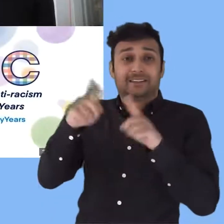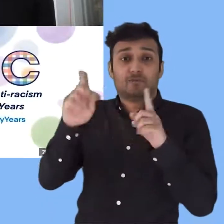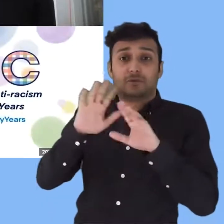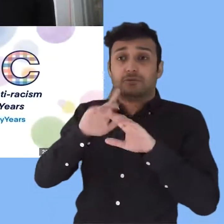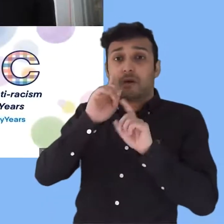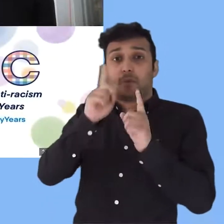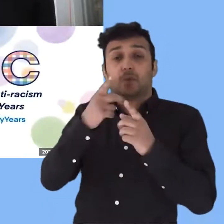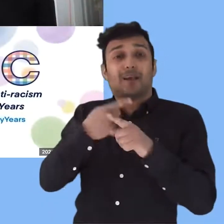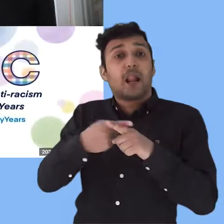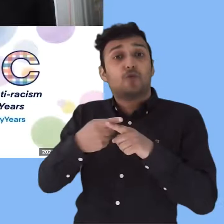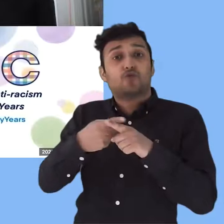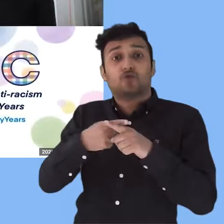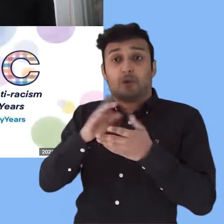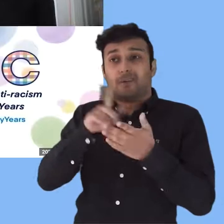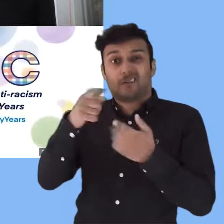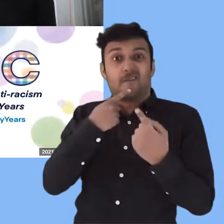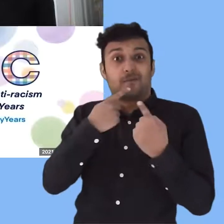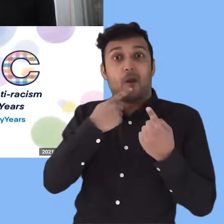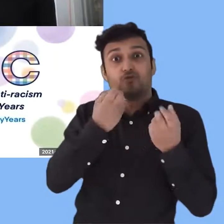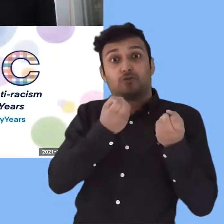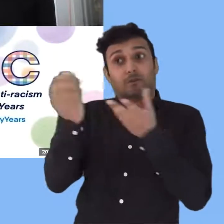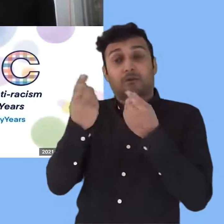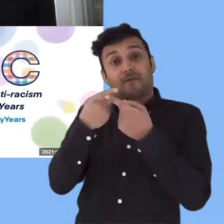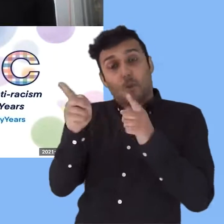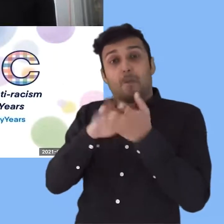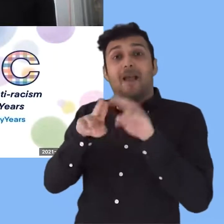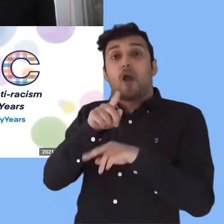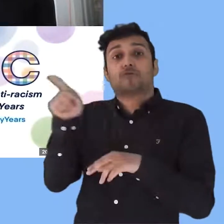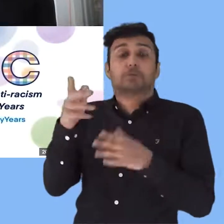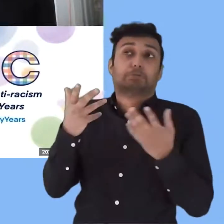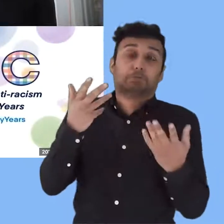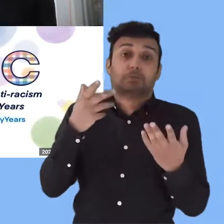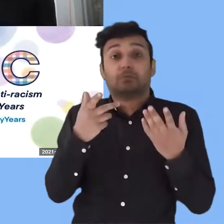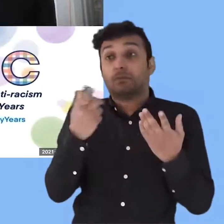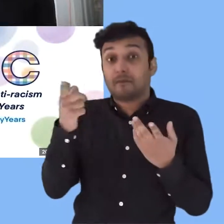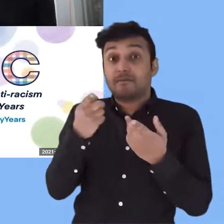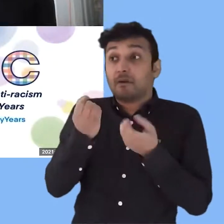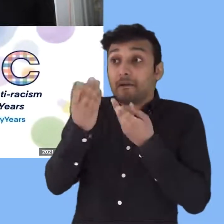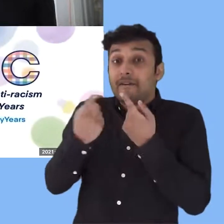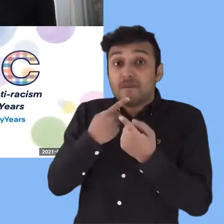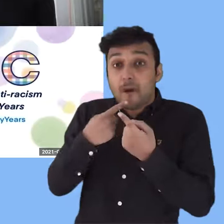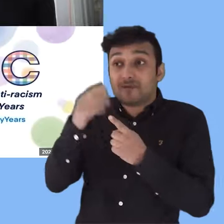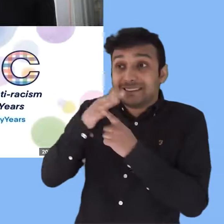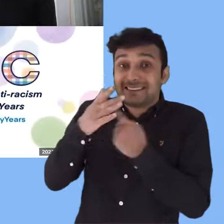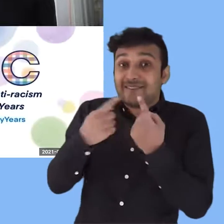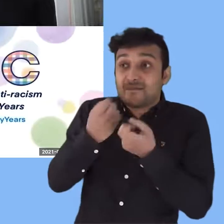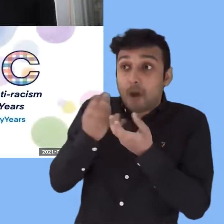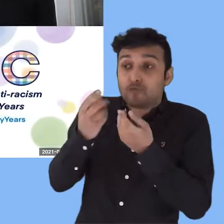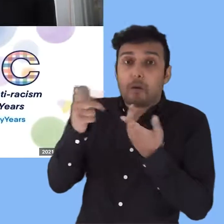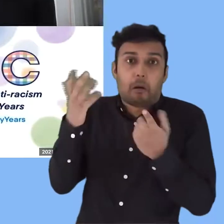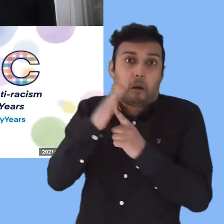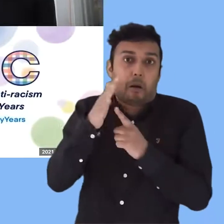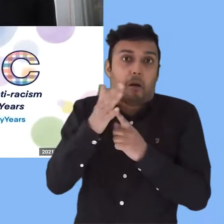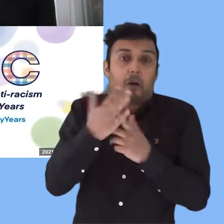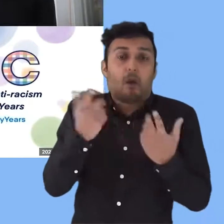really important. If you're giving information out to parents about their children's development,